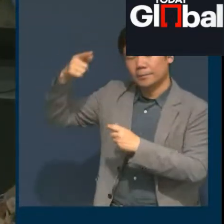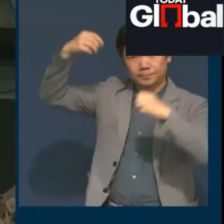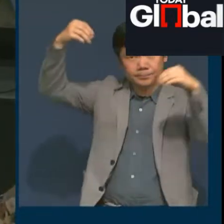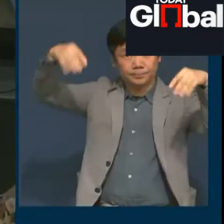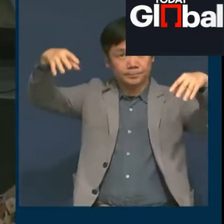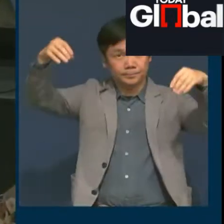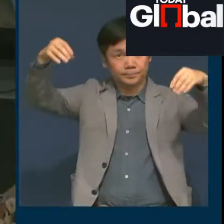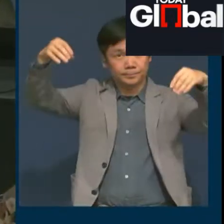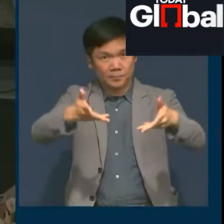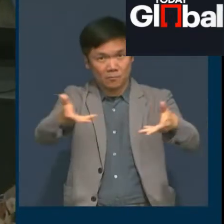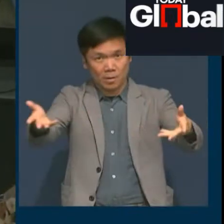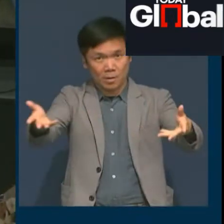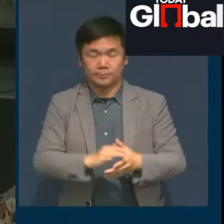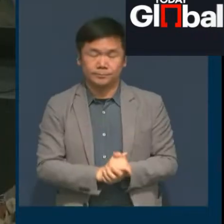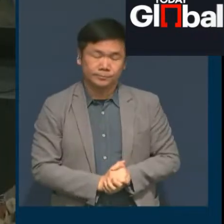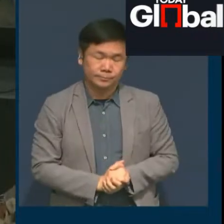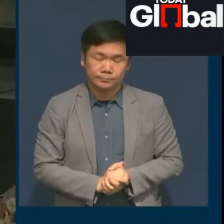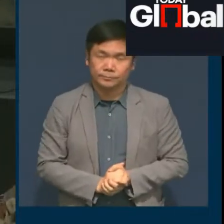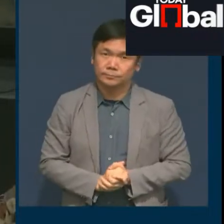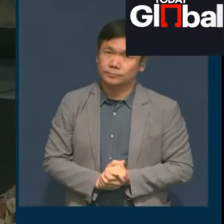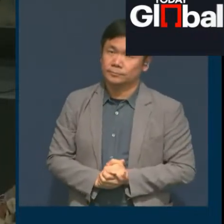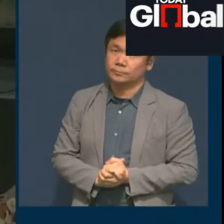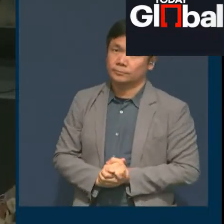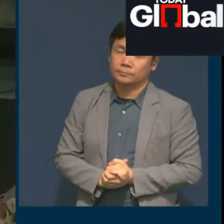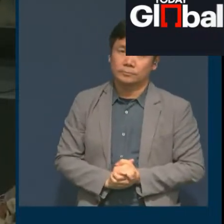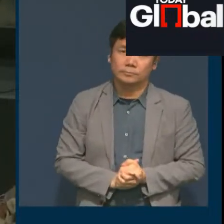Thank you very much, Madam Chair.